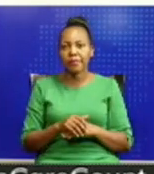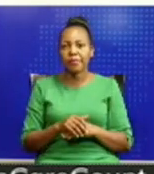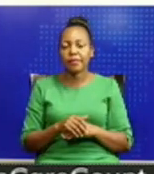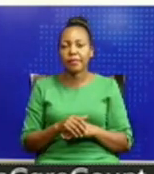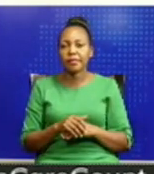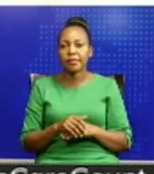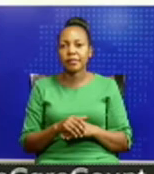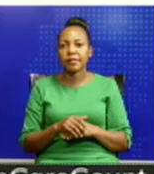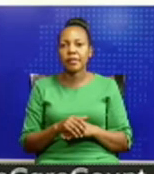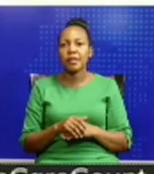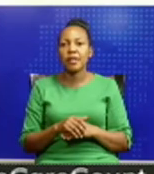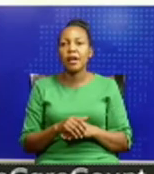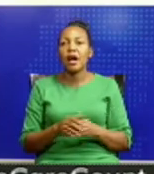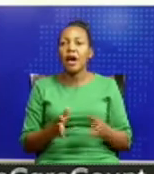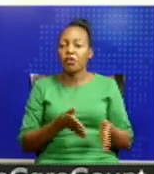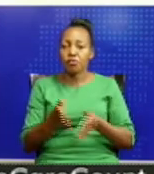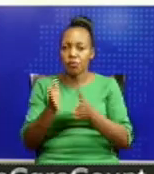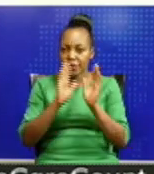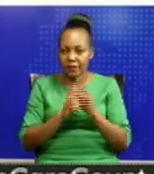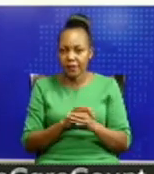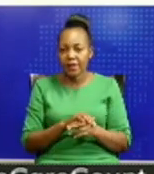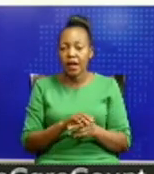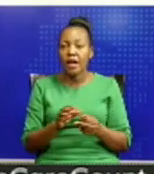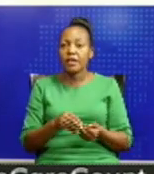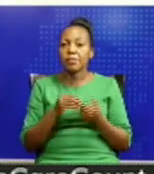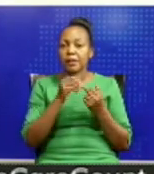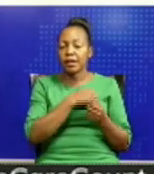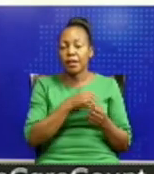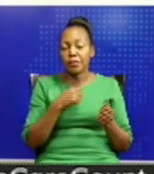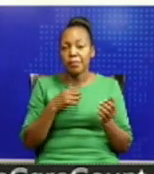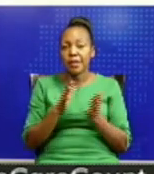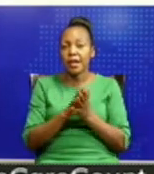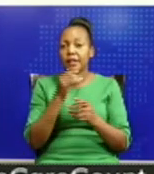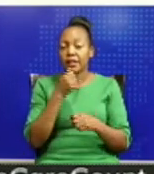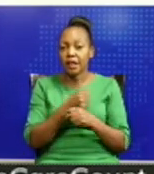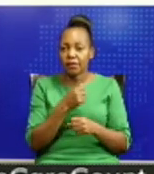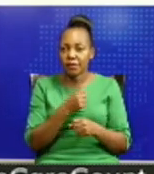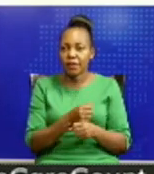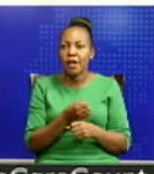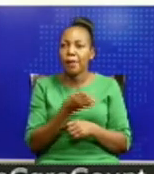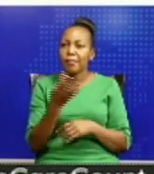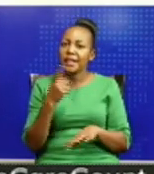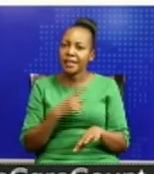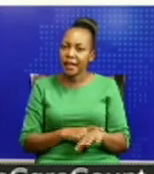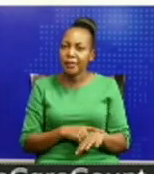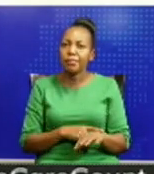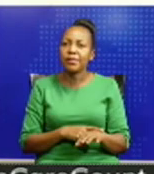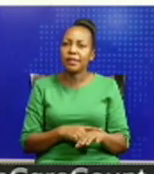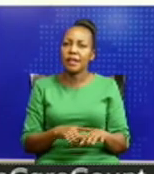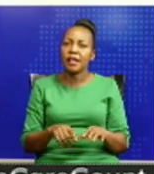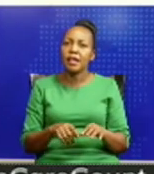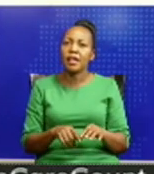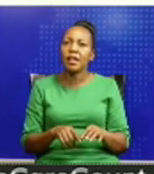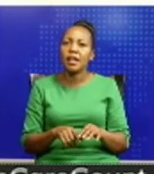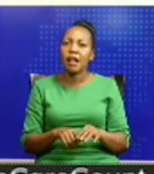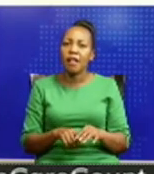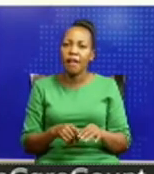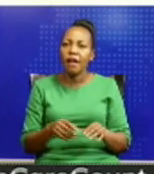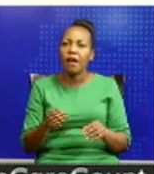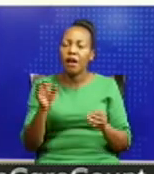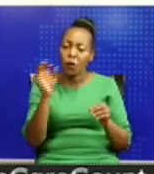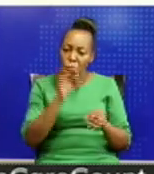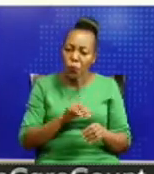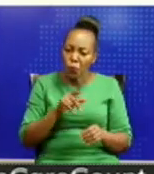a lot, especially women and girls. Women and girls tend to spend a lot of time while they are looking